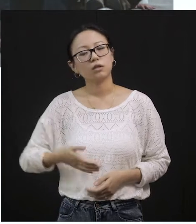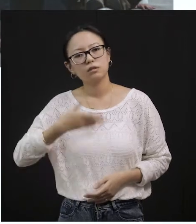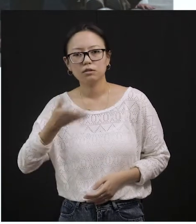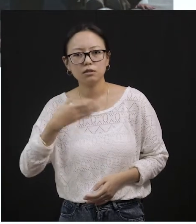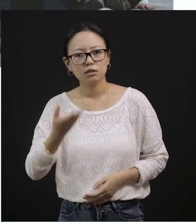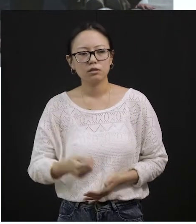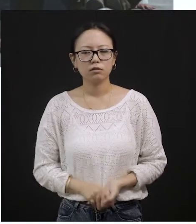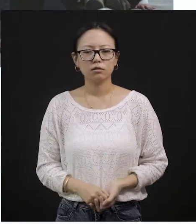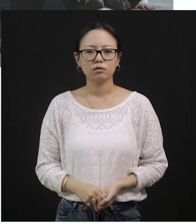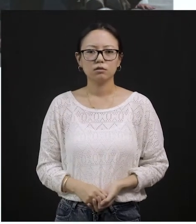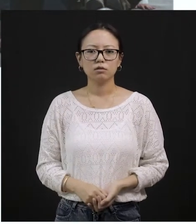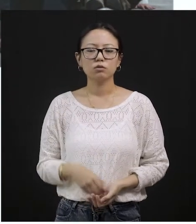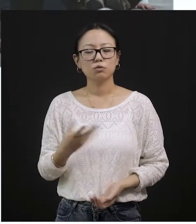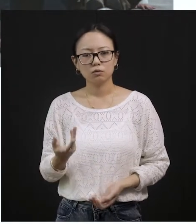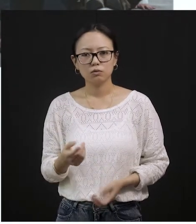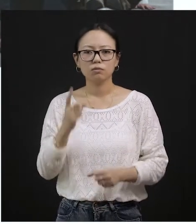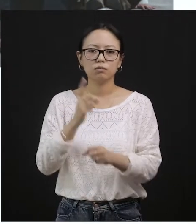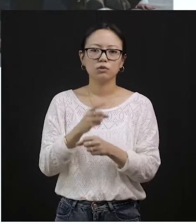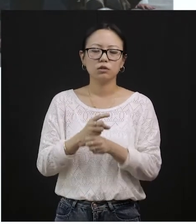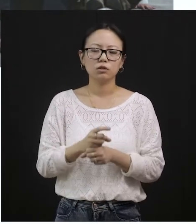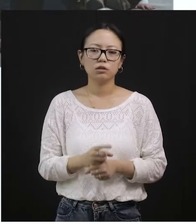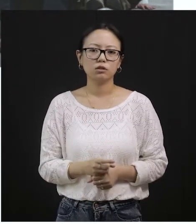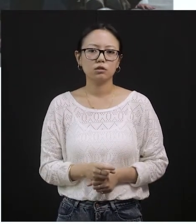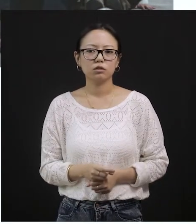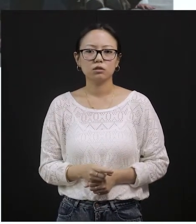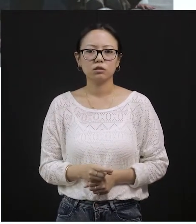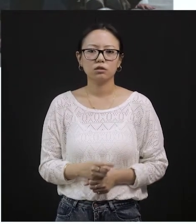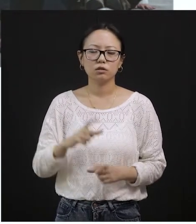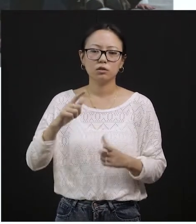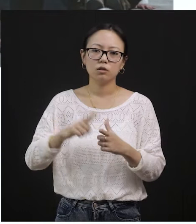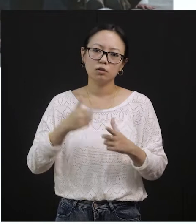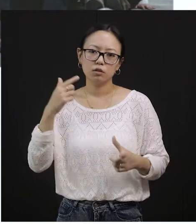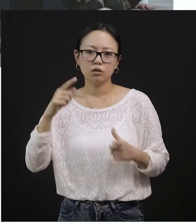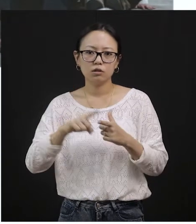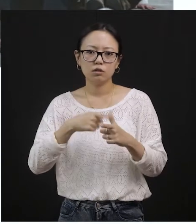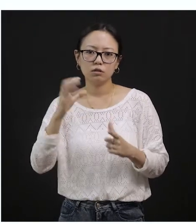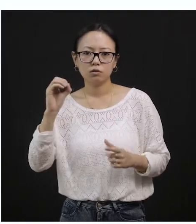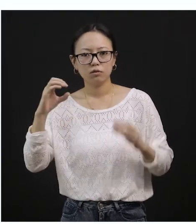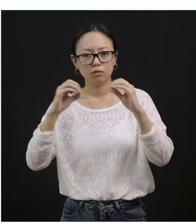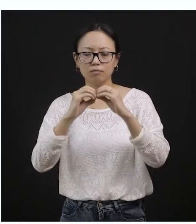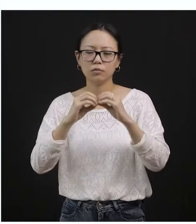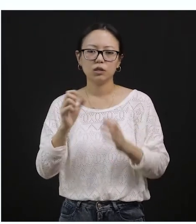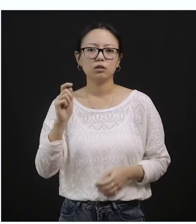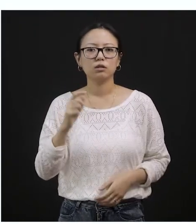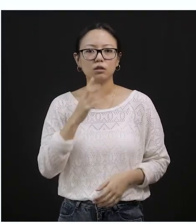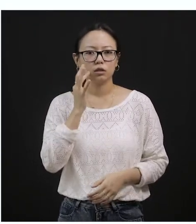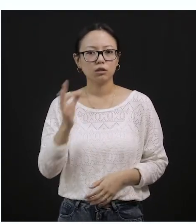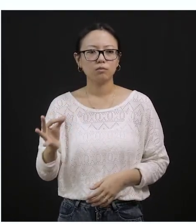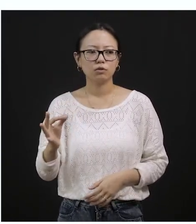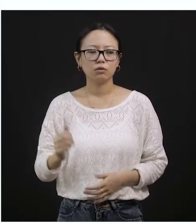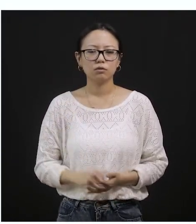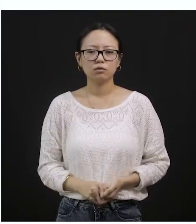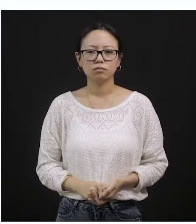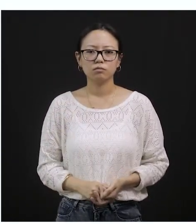the role of teacher is very vital, or we can say important. All right? Okay. Now here, the